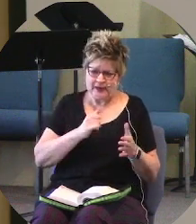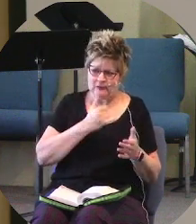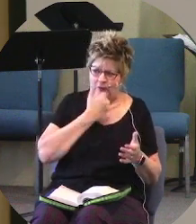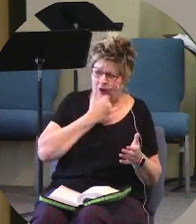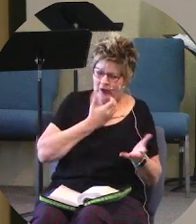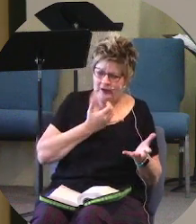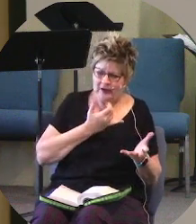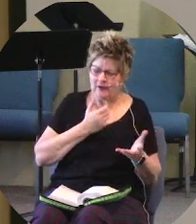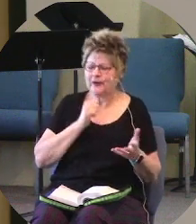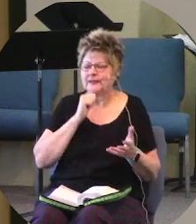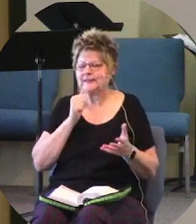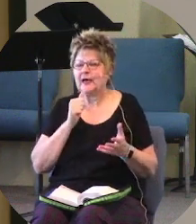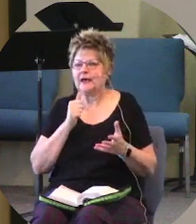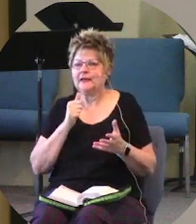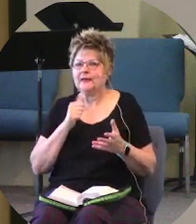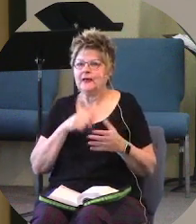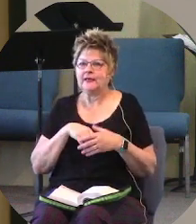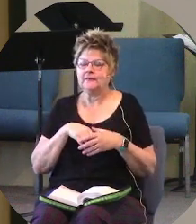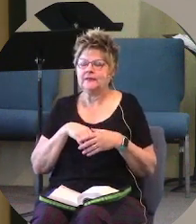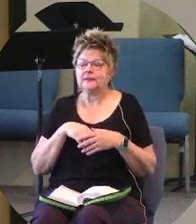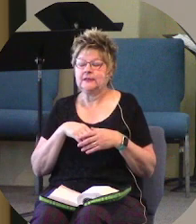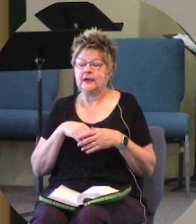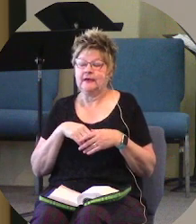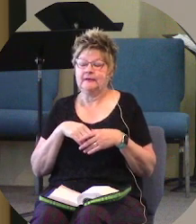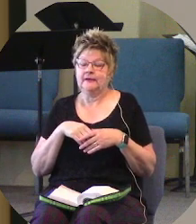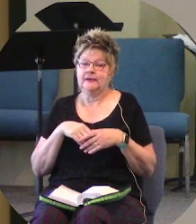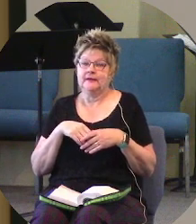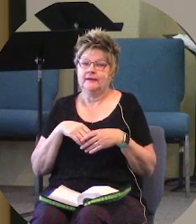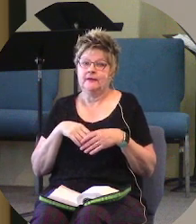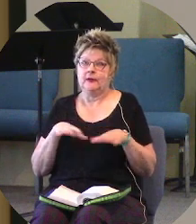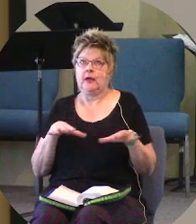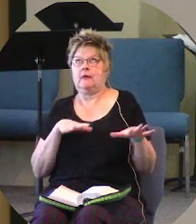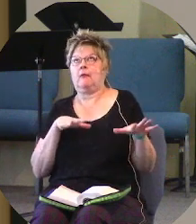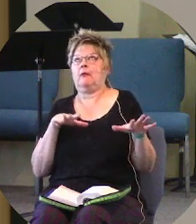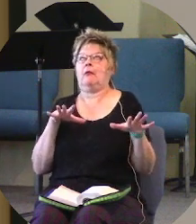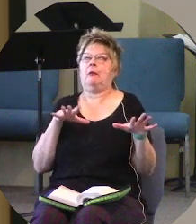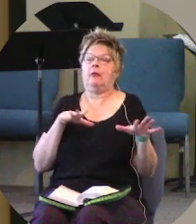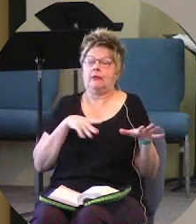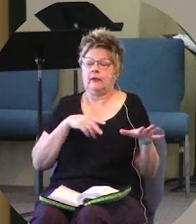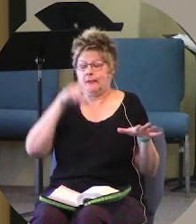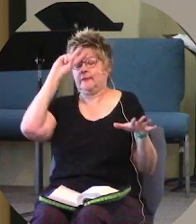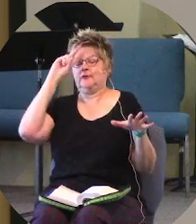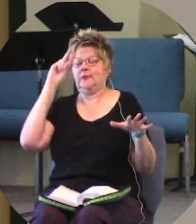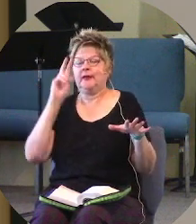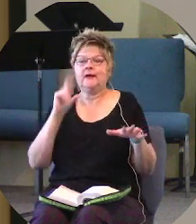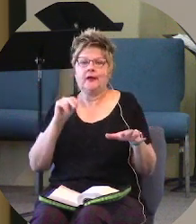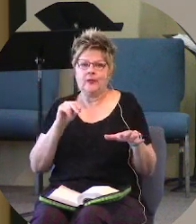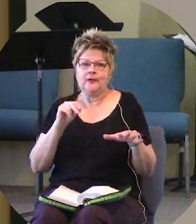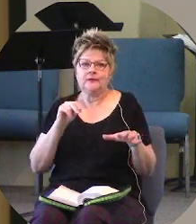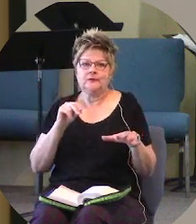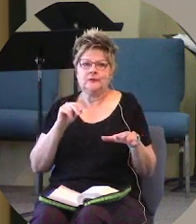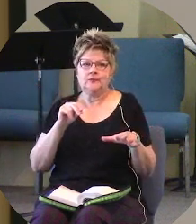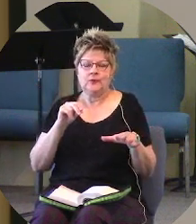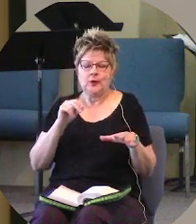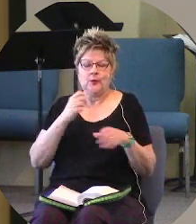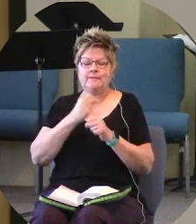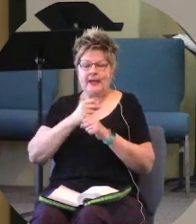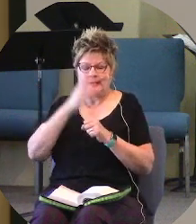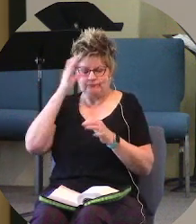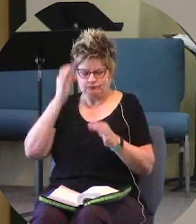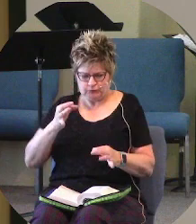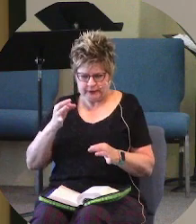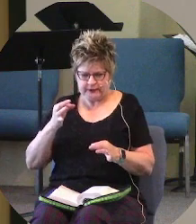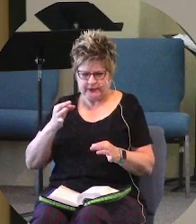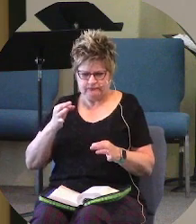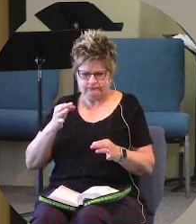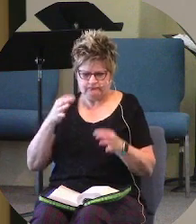oh, you went into a trance and all of a sudden you just got stupid. No, we consciously make that decision to do